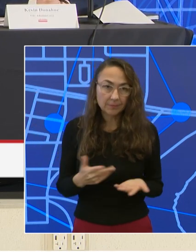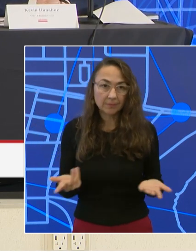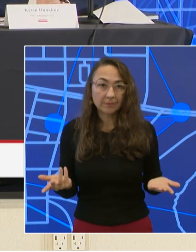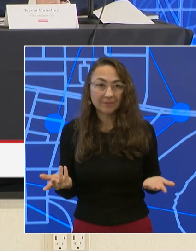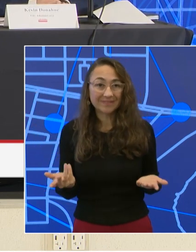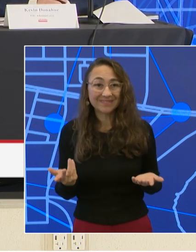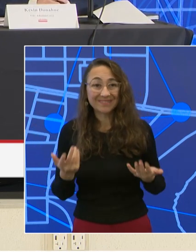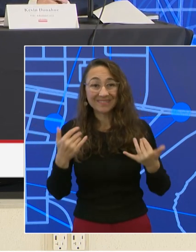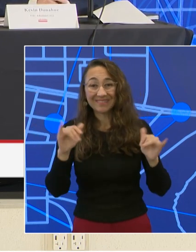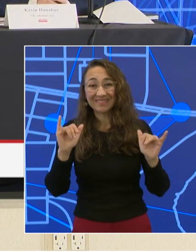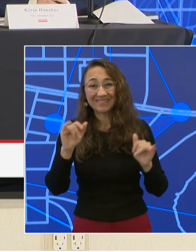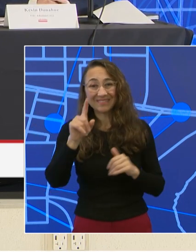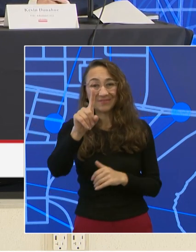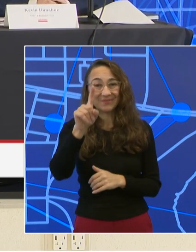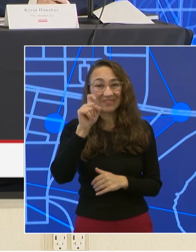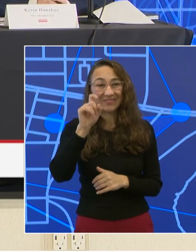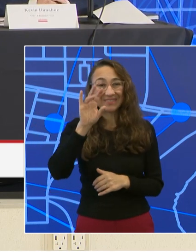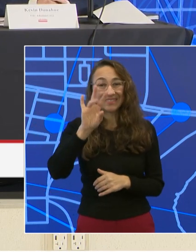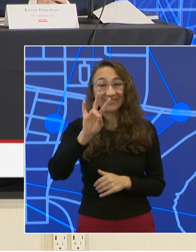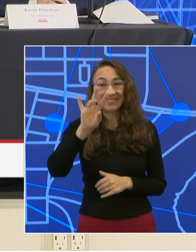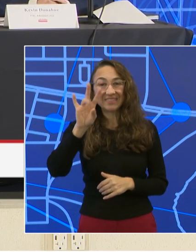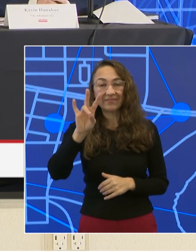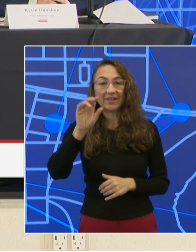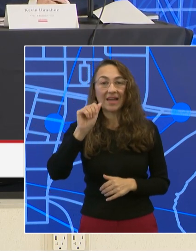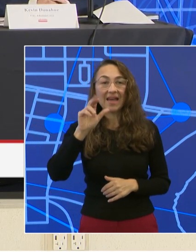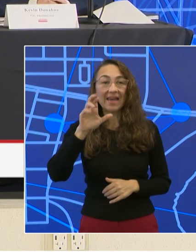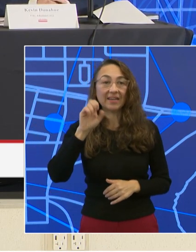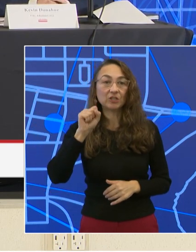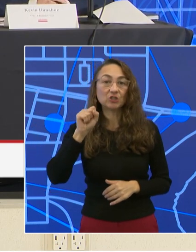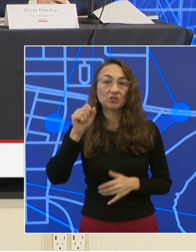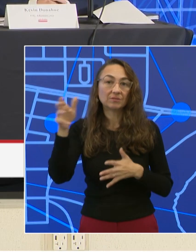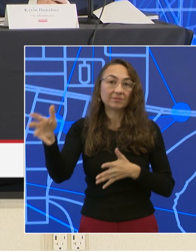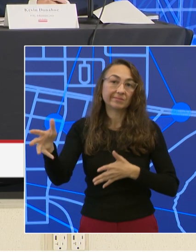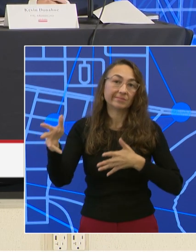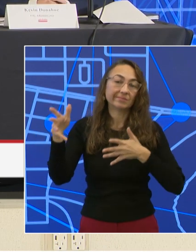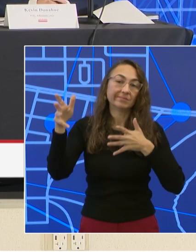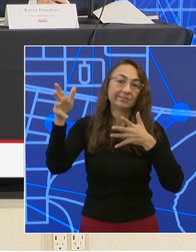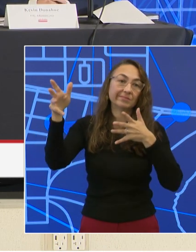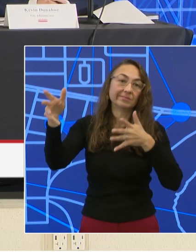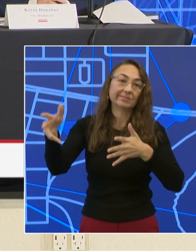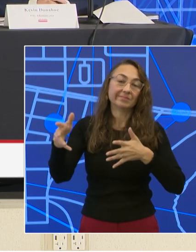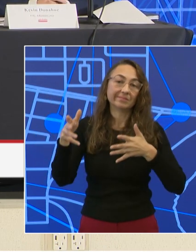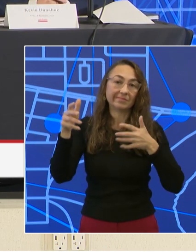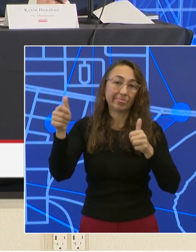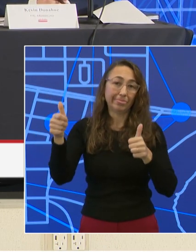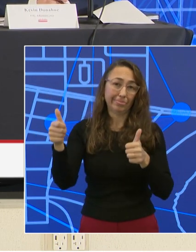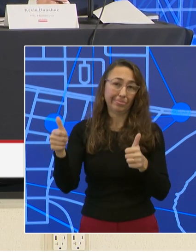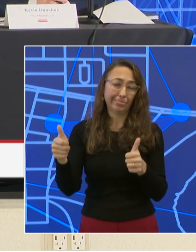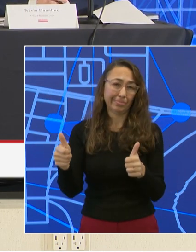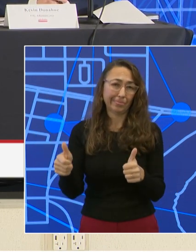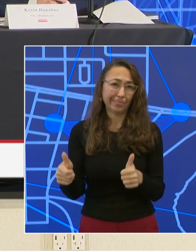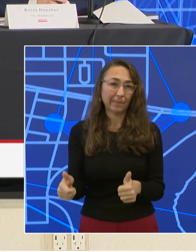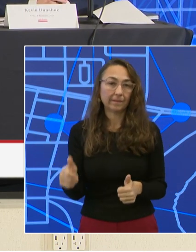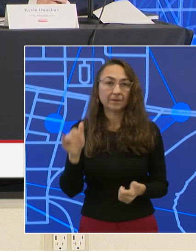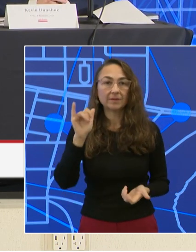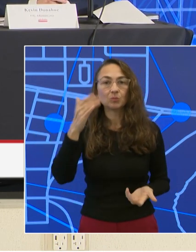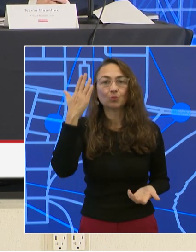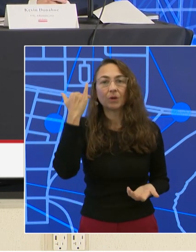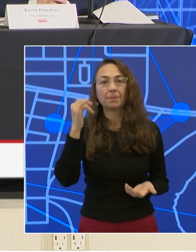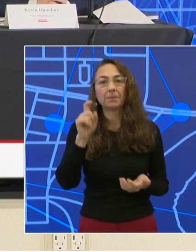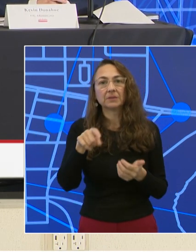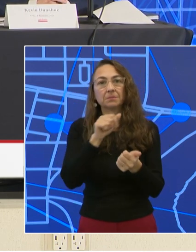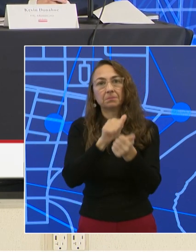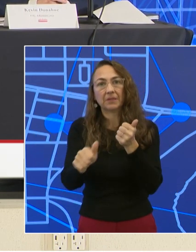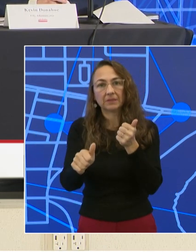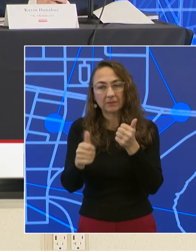blight on the District of Columbia. So that must change. And that's what the transfer of this land is about. If I could just one